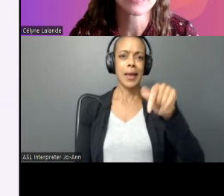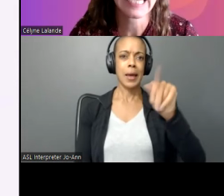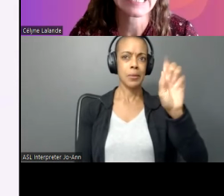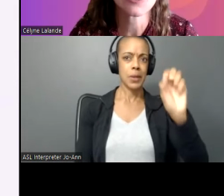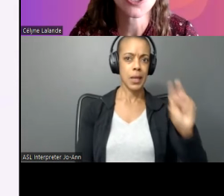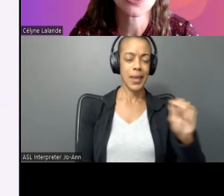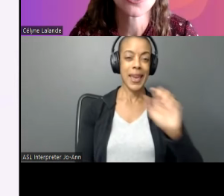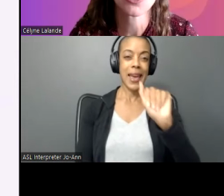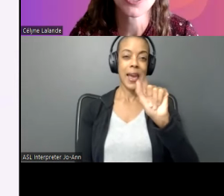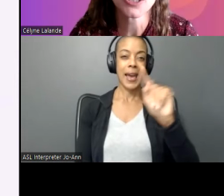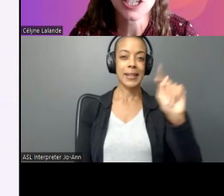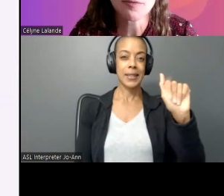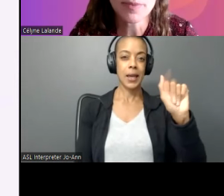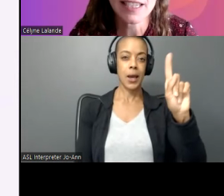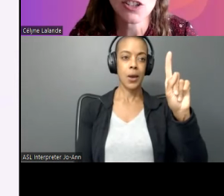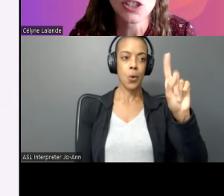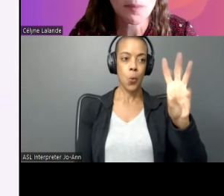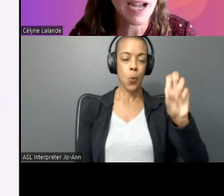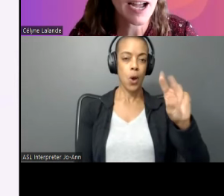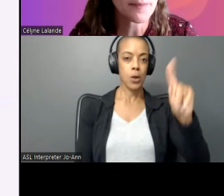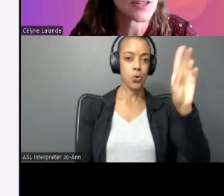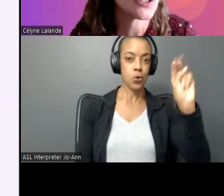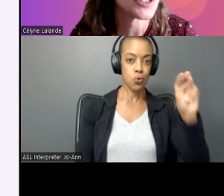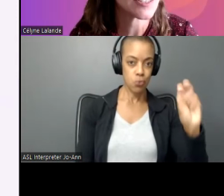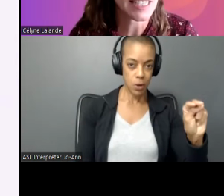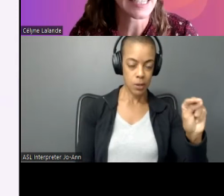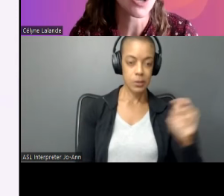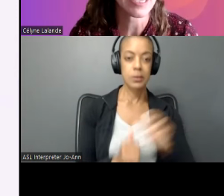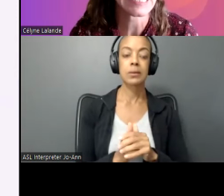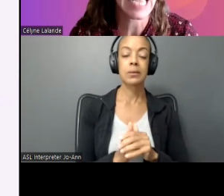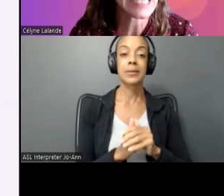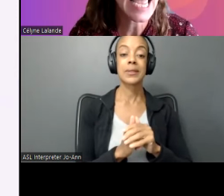Attawandaron. These lands are linked to the